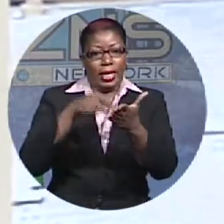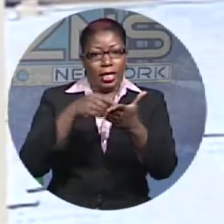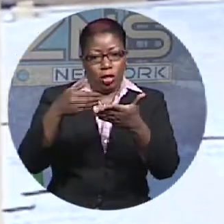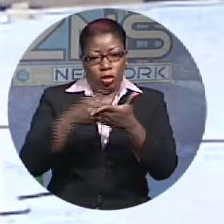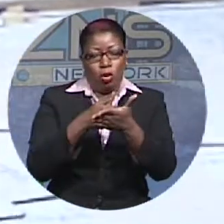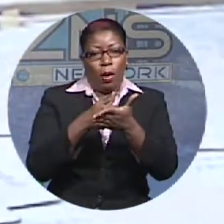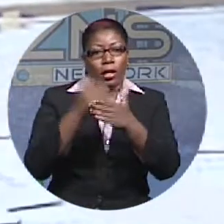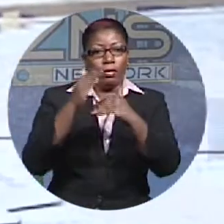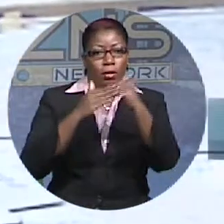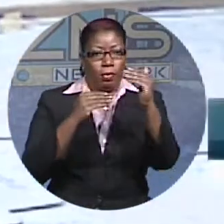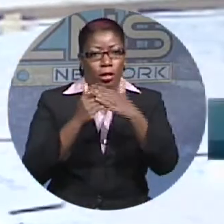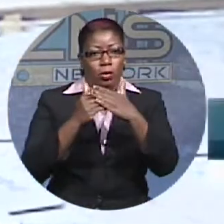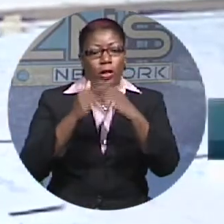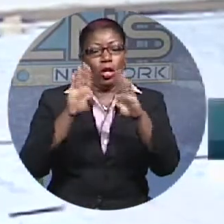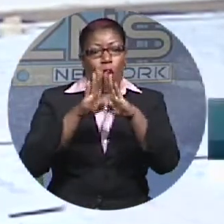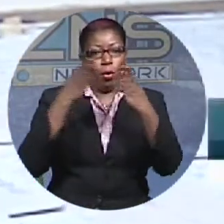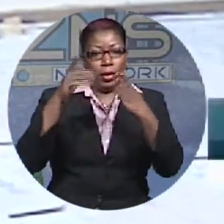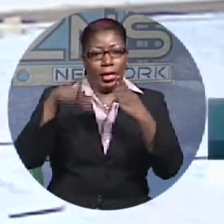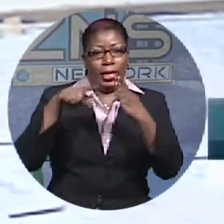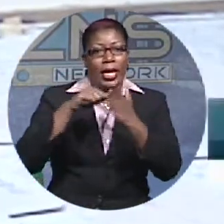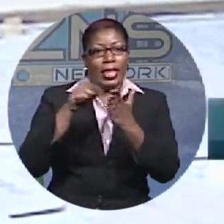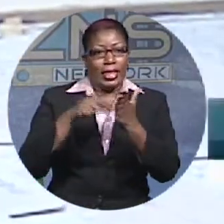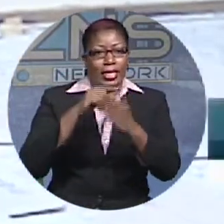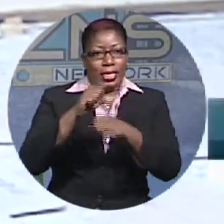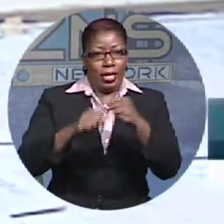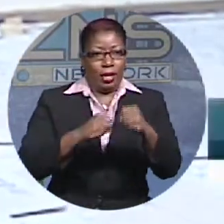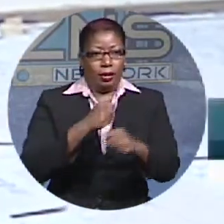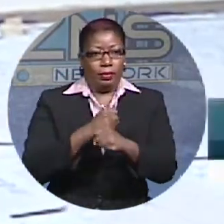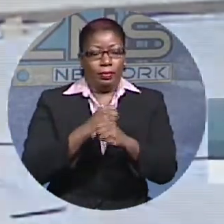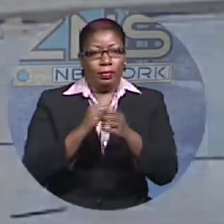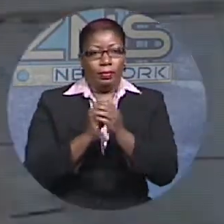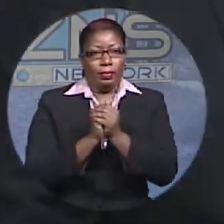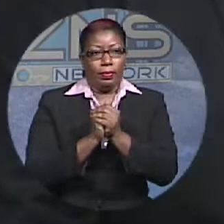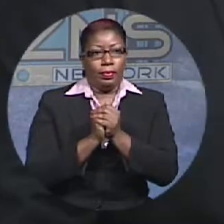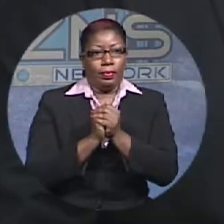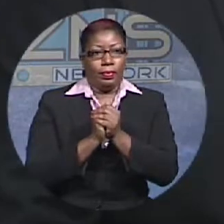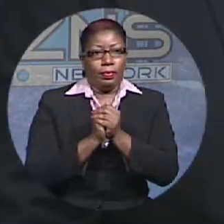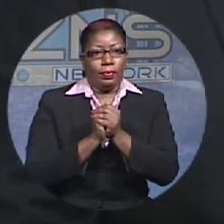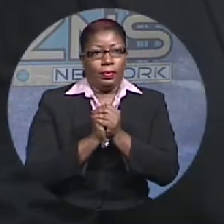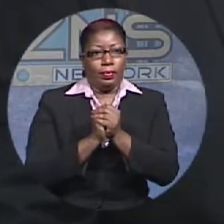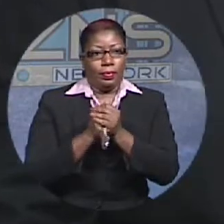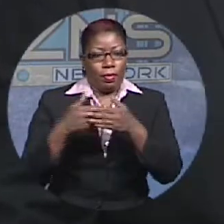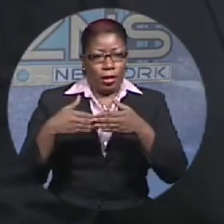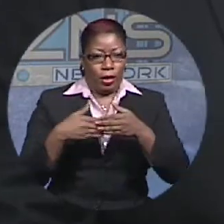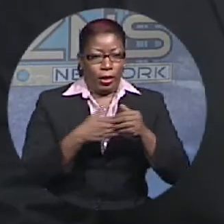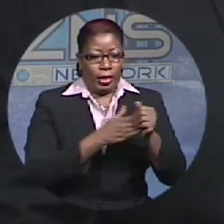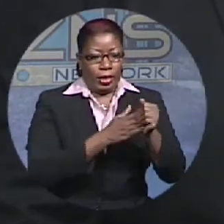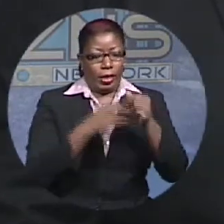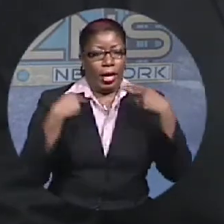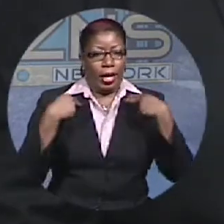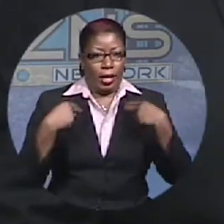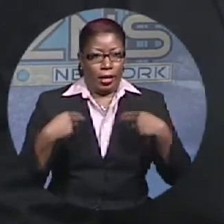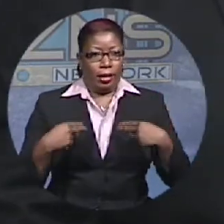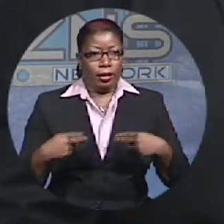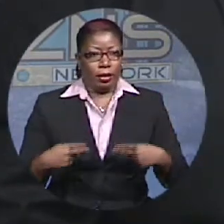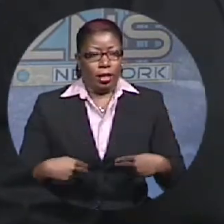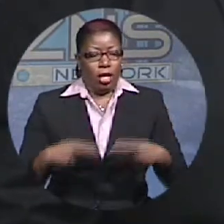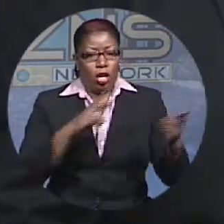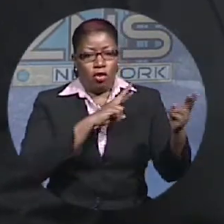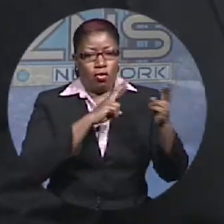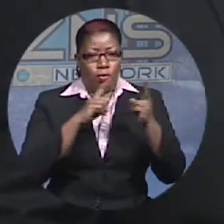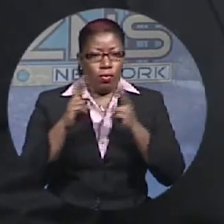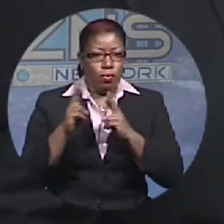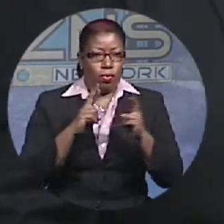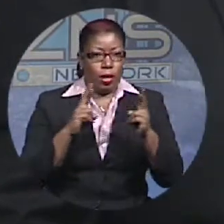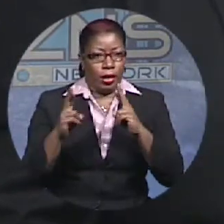when it opens later this year. Jiminita Swain, ZNS Network News. A leading private healthcare facility is ready to get the ball